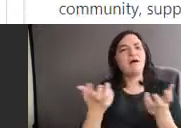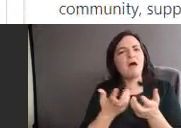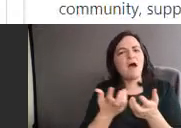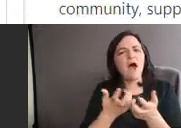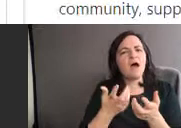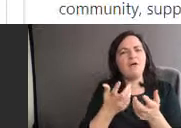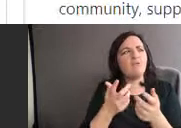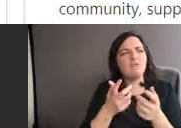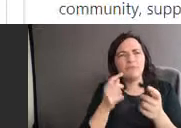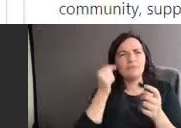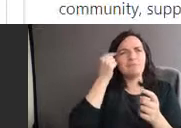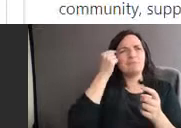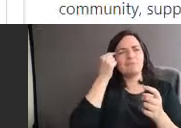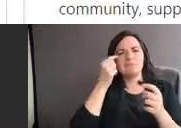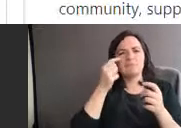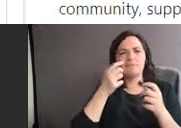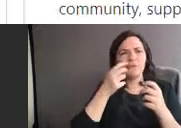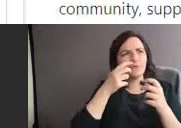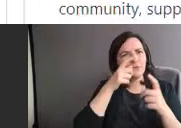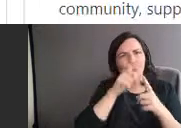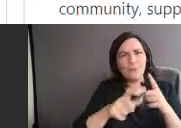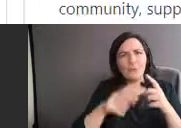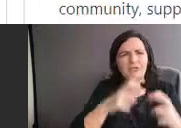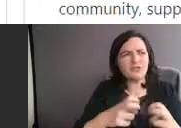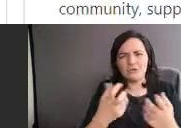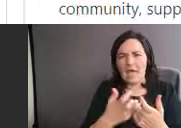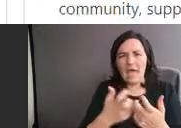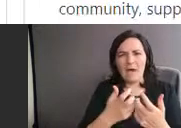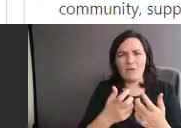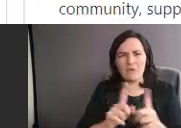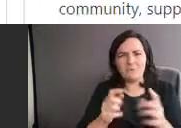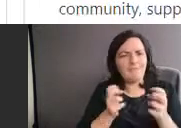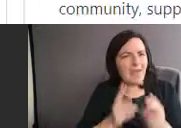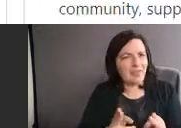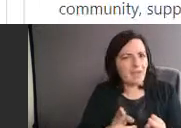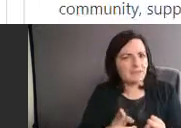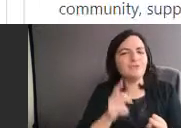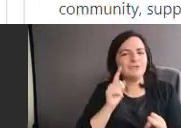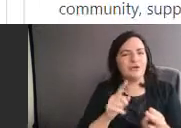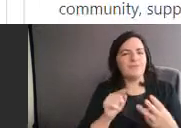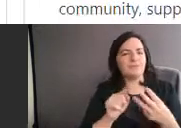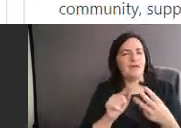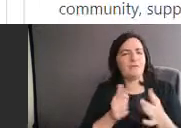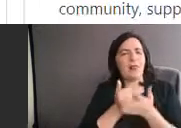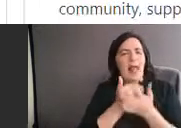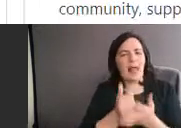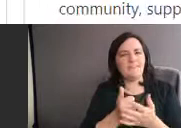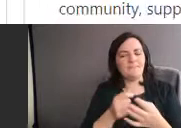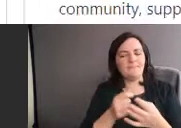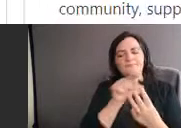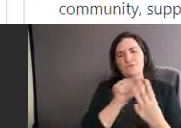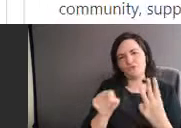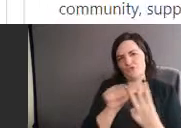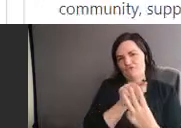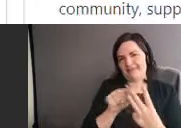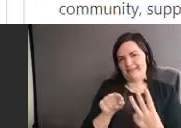So, first of all, I'm going to go back to the assessment and feedback area.